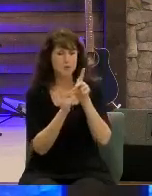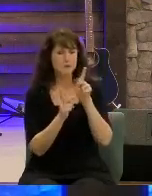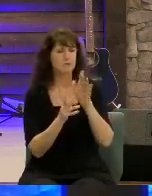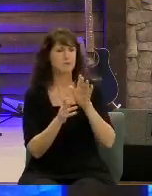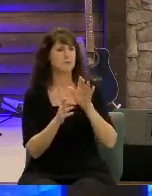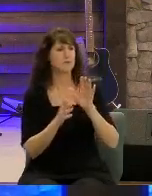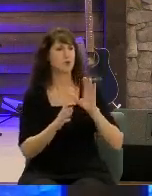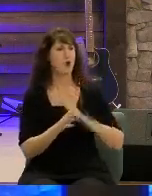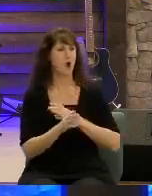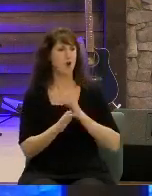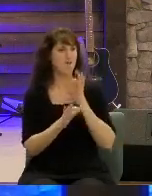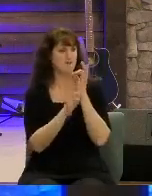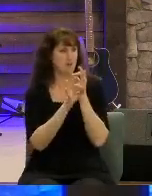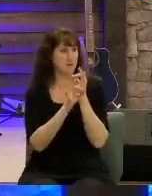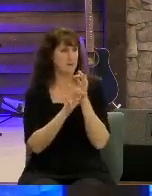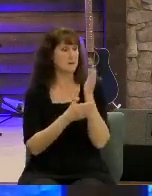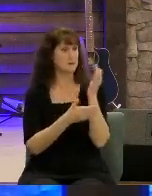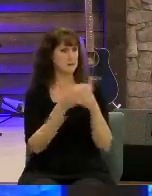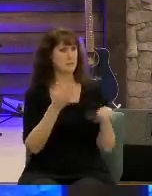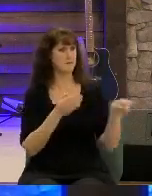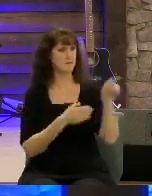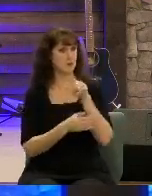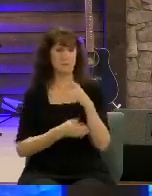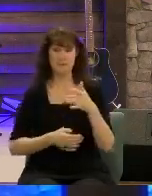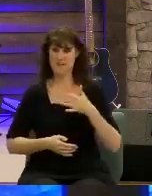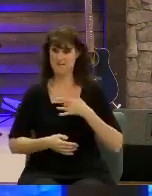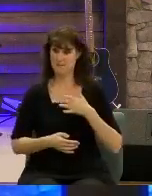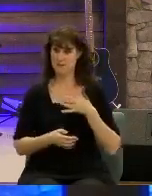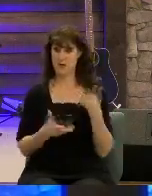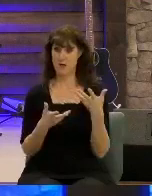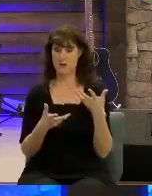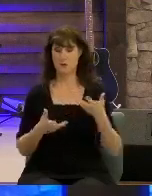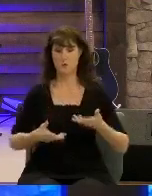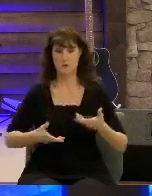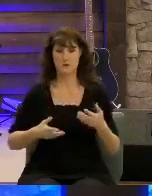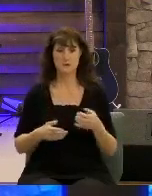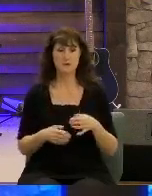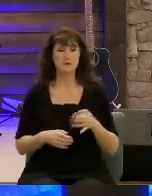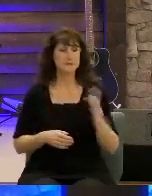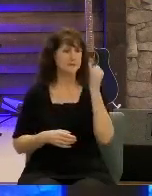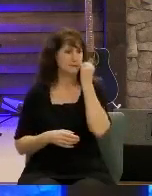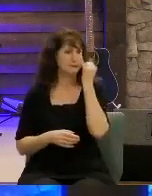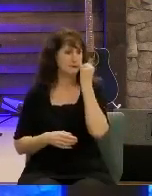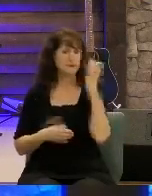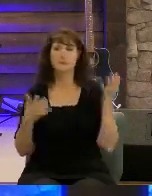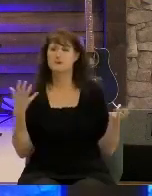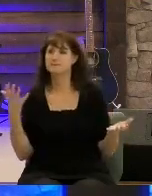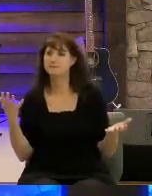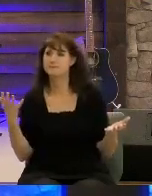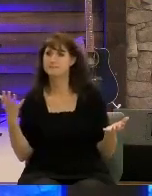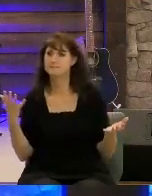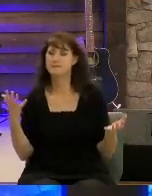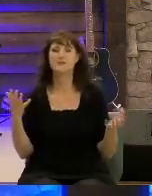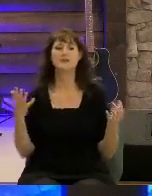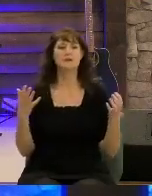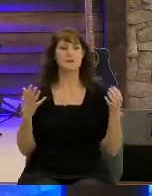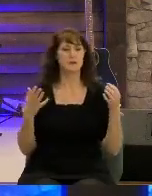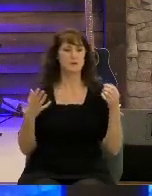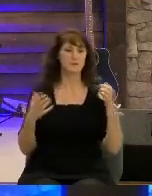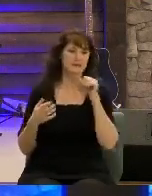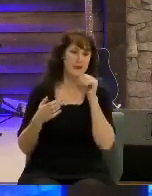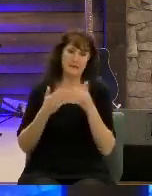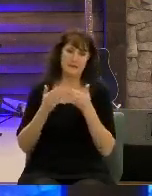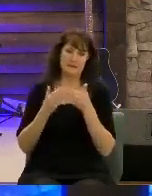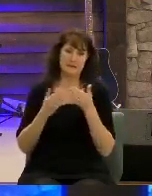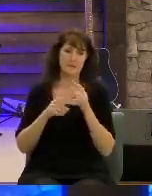Okay, some of you might feel like a pioneer out there, right? A little pioneer, a little perfecter. It may not be so easy sometimes, but